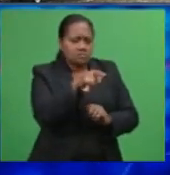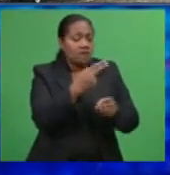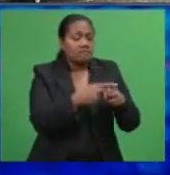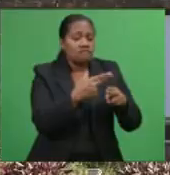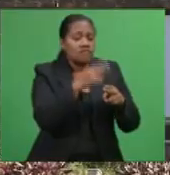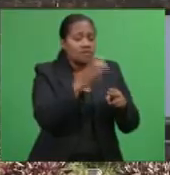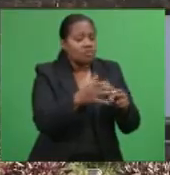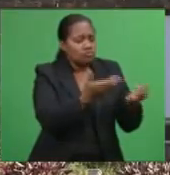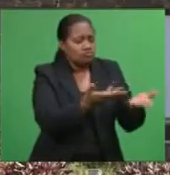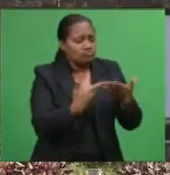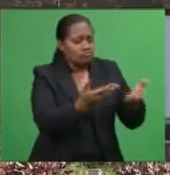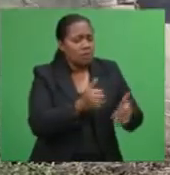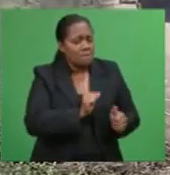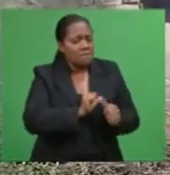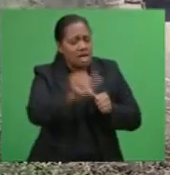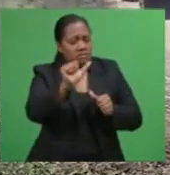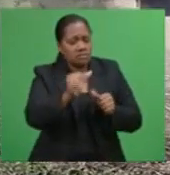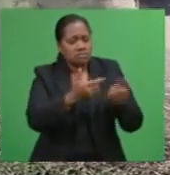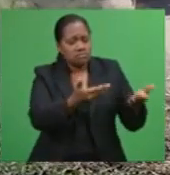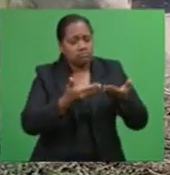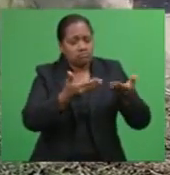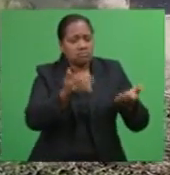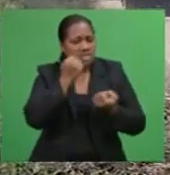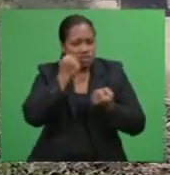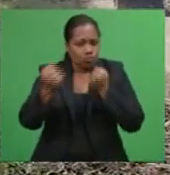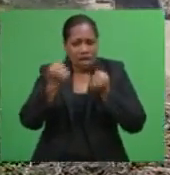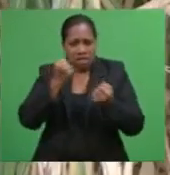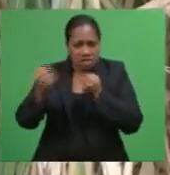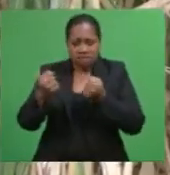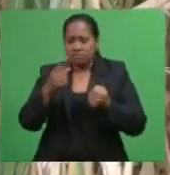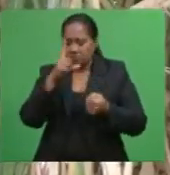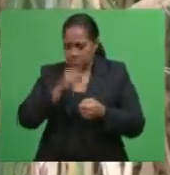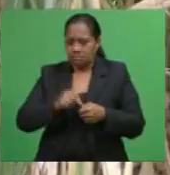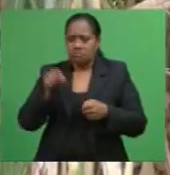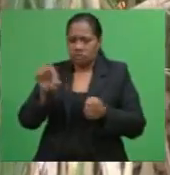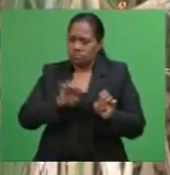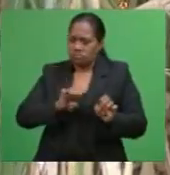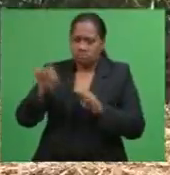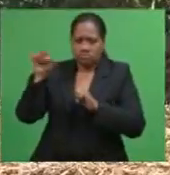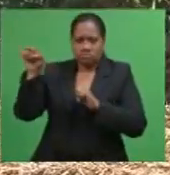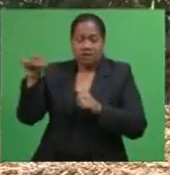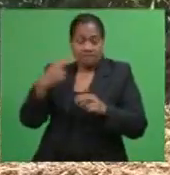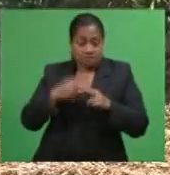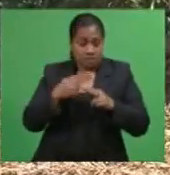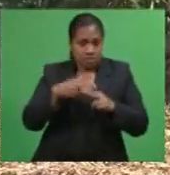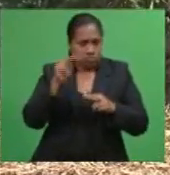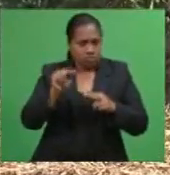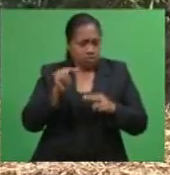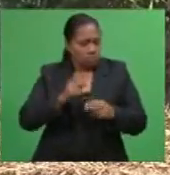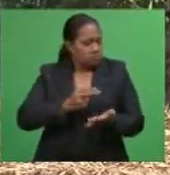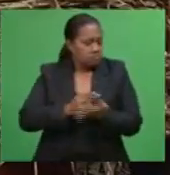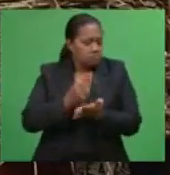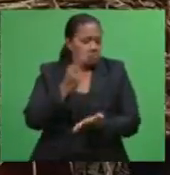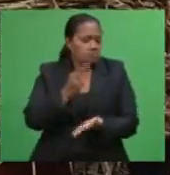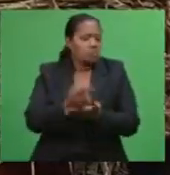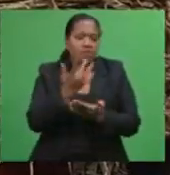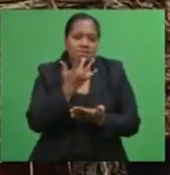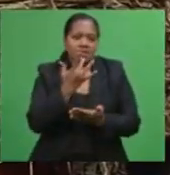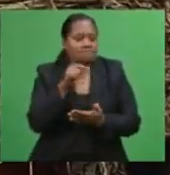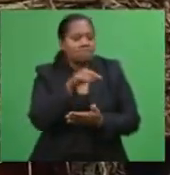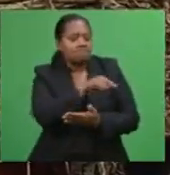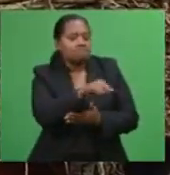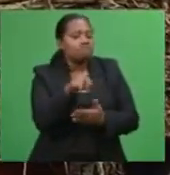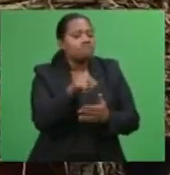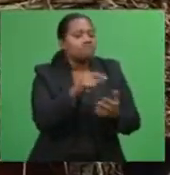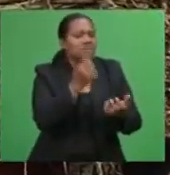season. With harvesting to begin next month, Chief Executive Graham Clark says farmers need to be honest with the type of cane they will